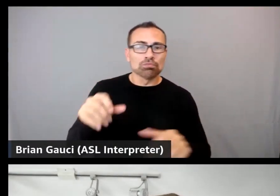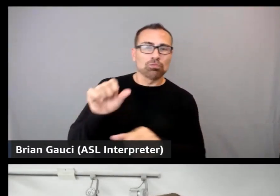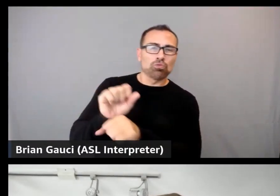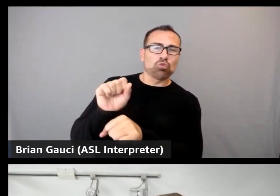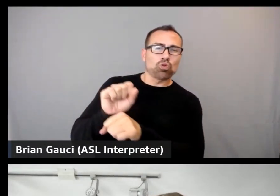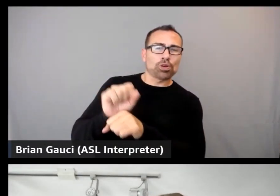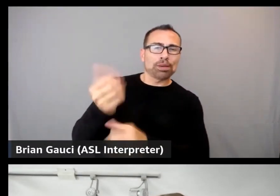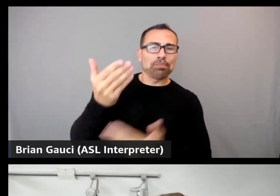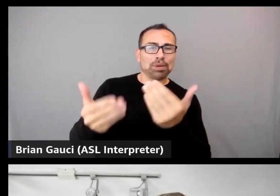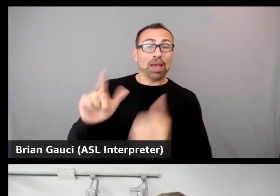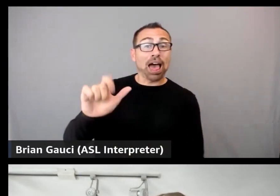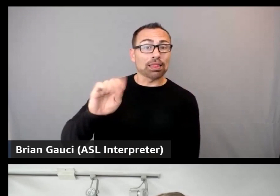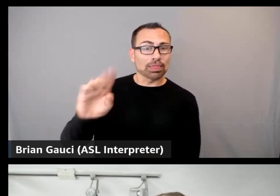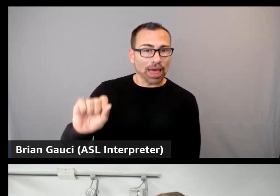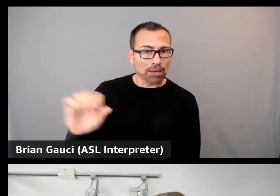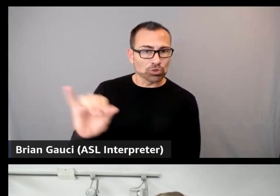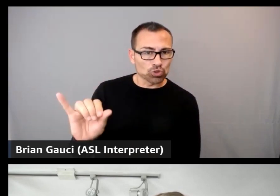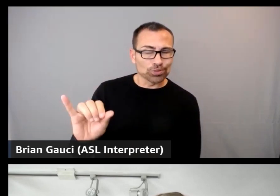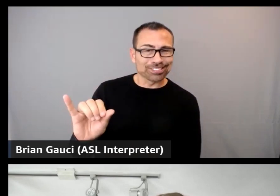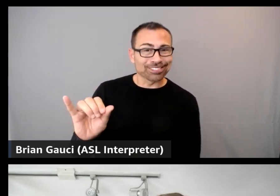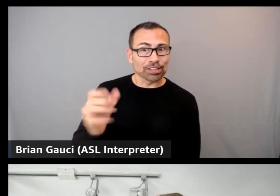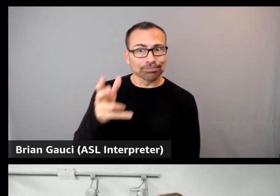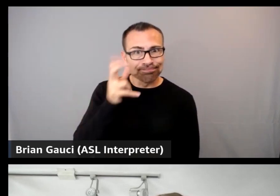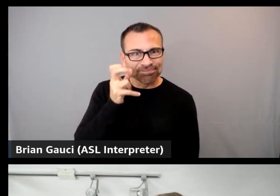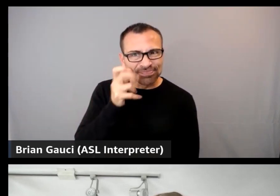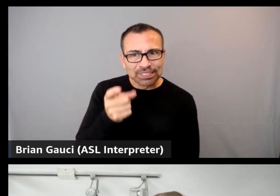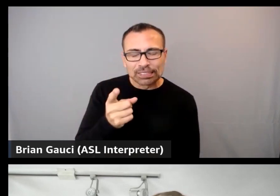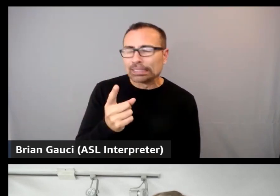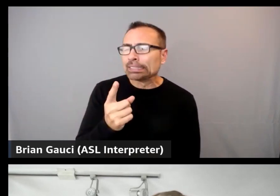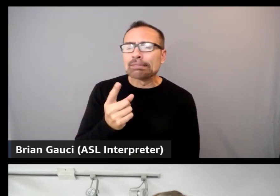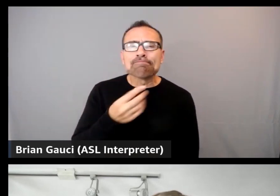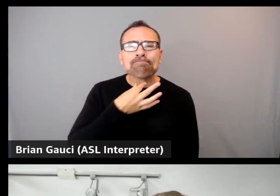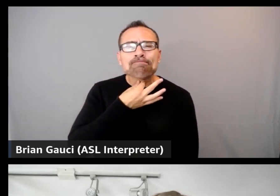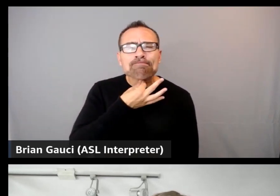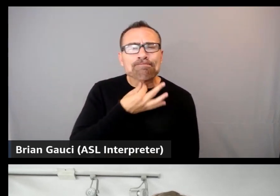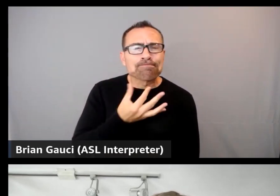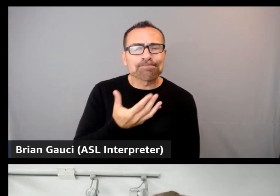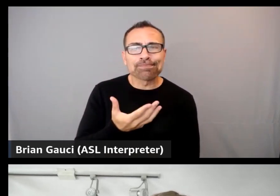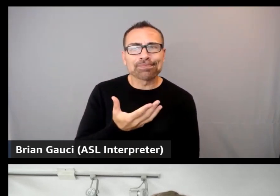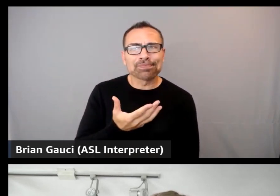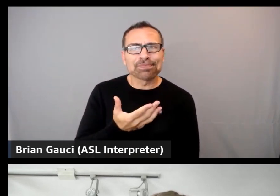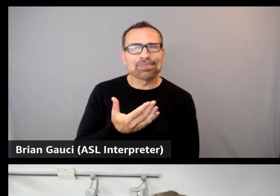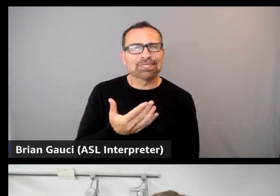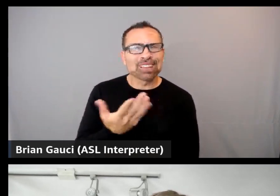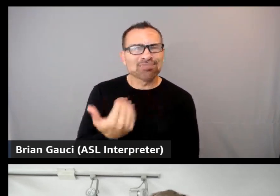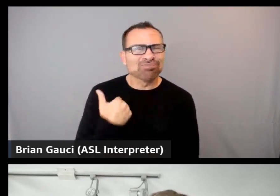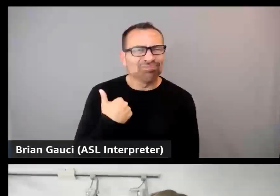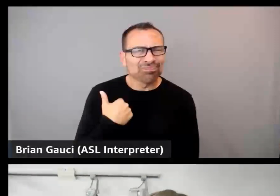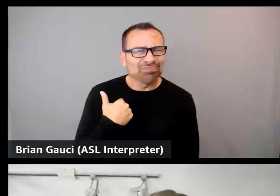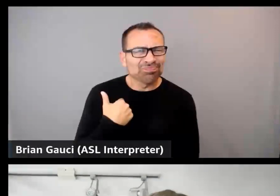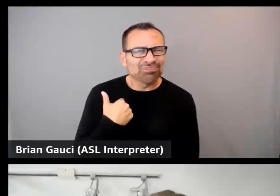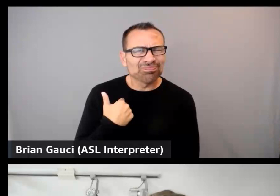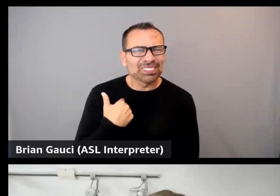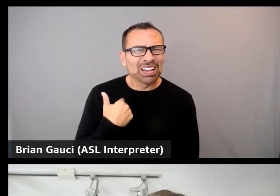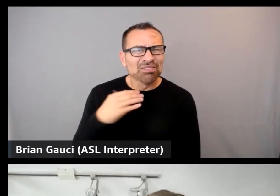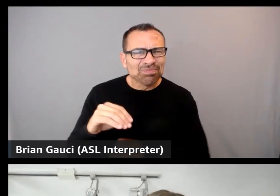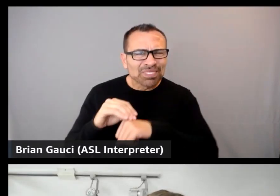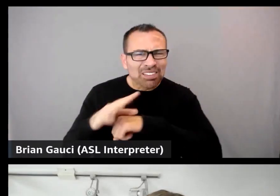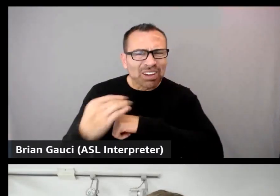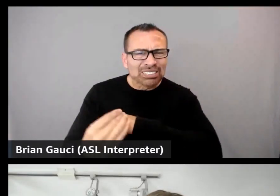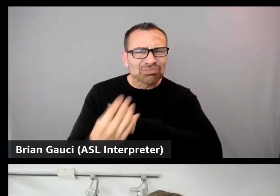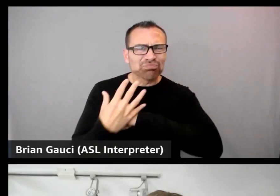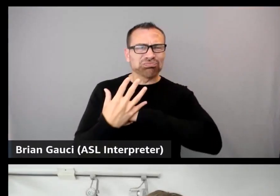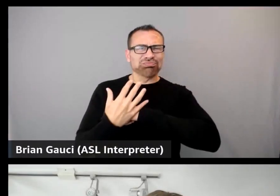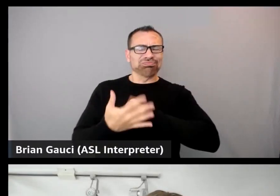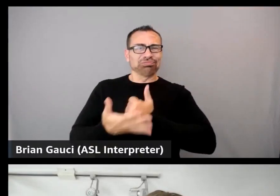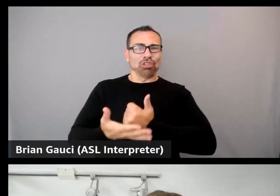at labs as well. So they're probably listening to this and they're just wondering, like, do you have any advice for them really to help them decide like which